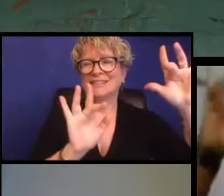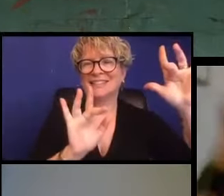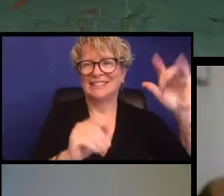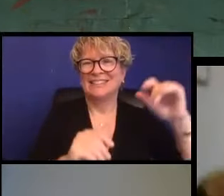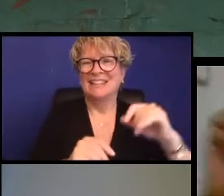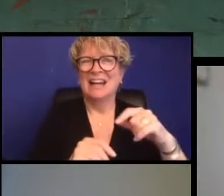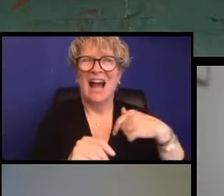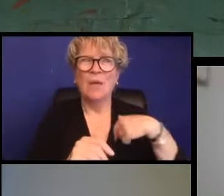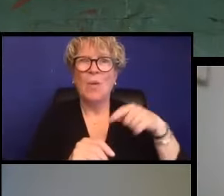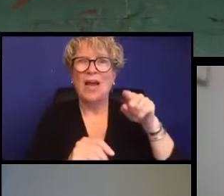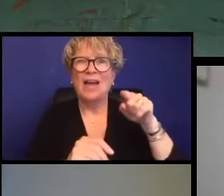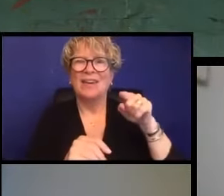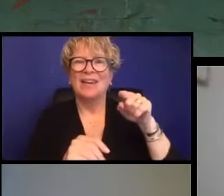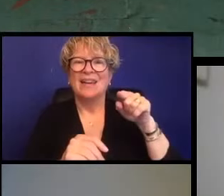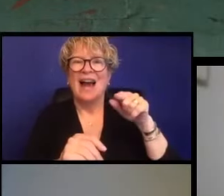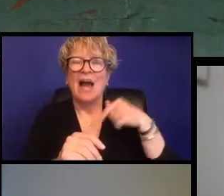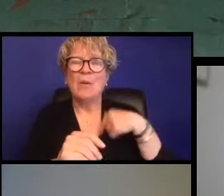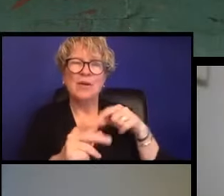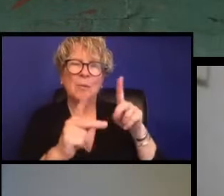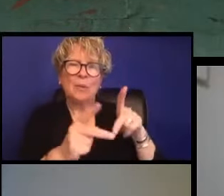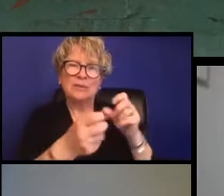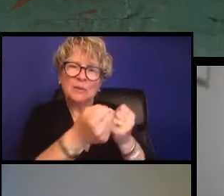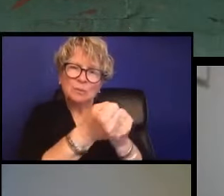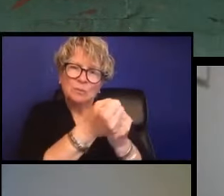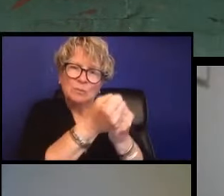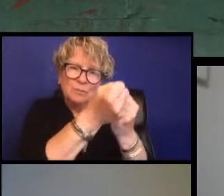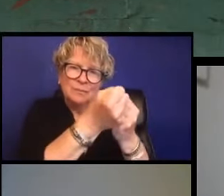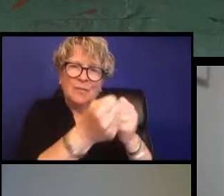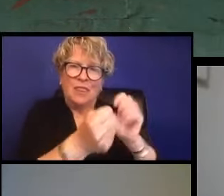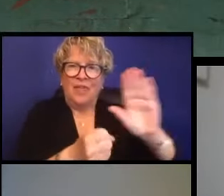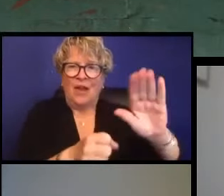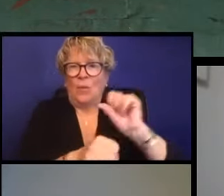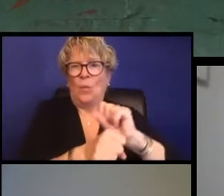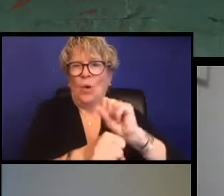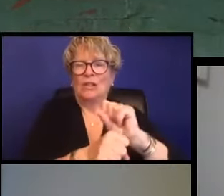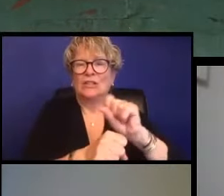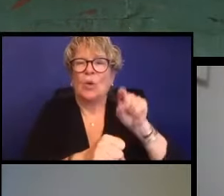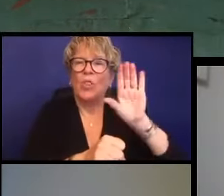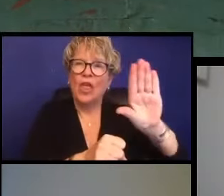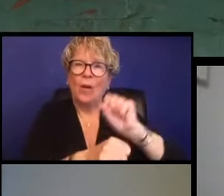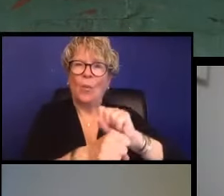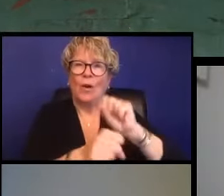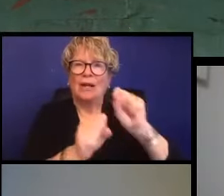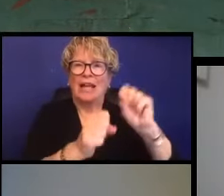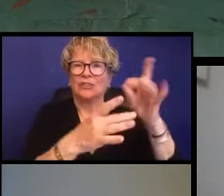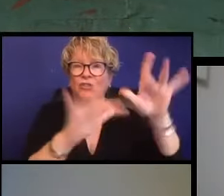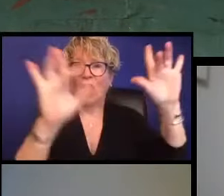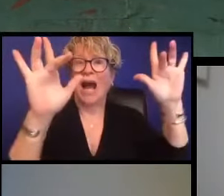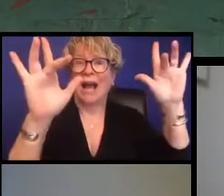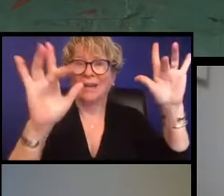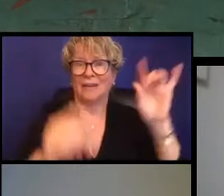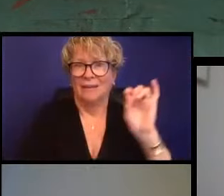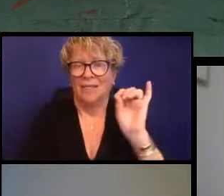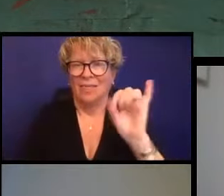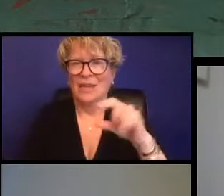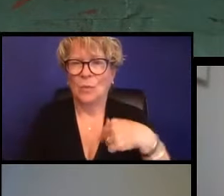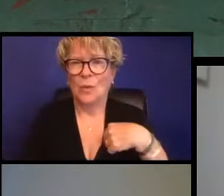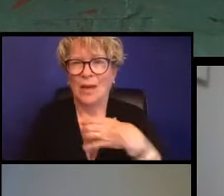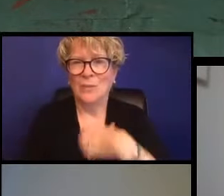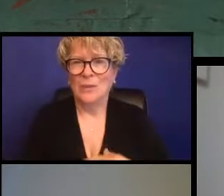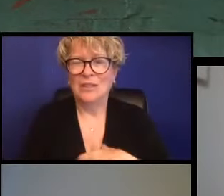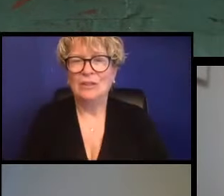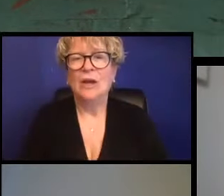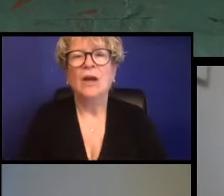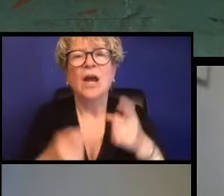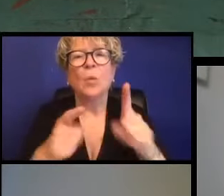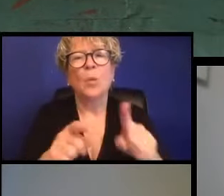the brilliance onto your work. I don't want to be seen. And so sometimes, especially when you're working with